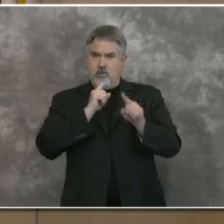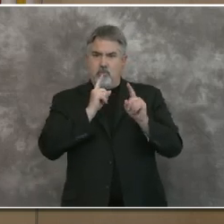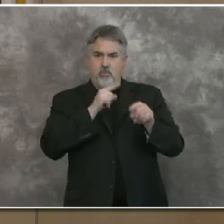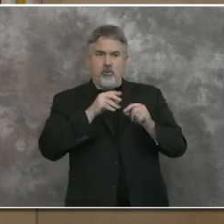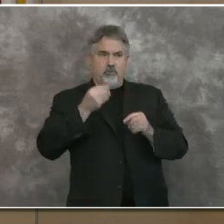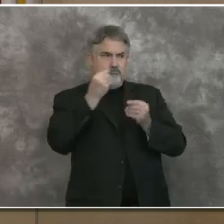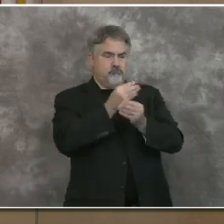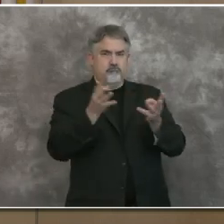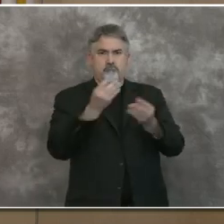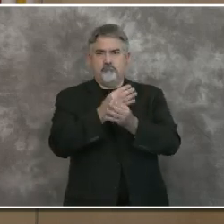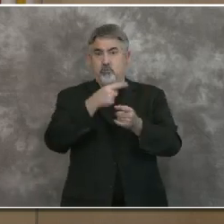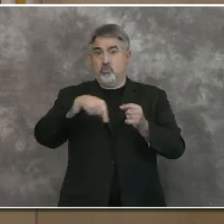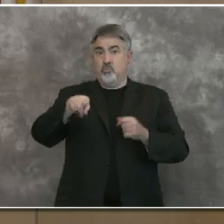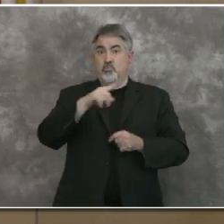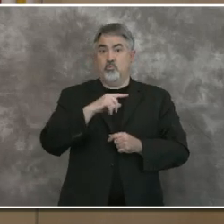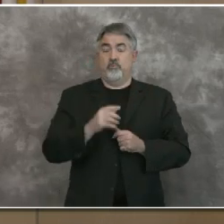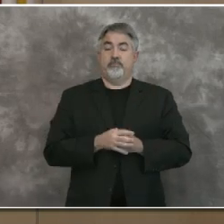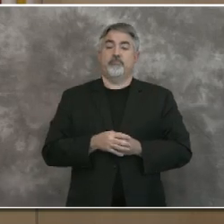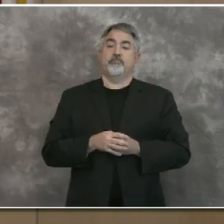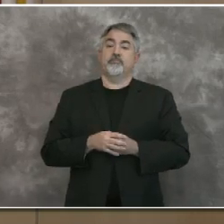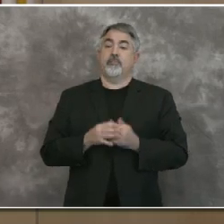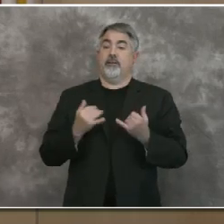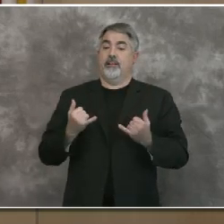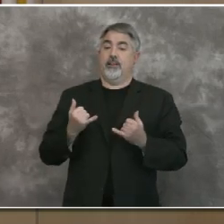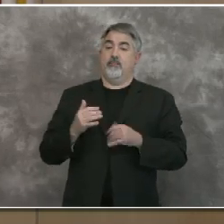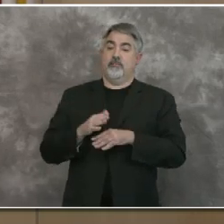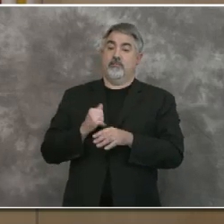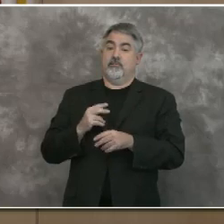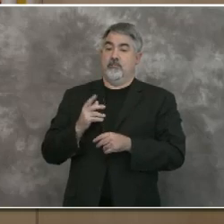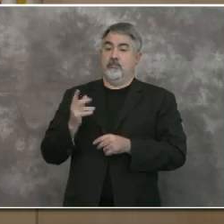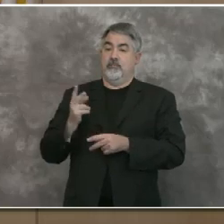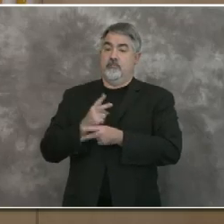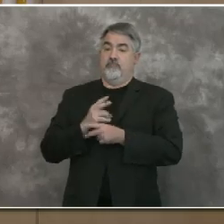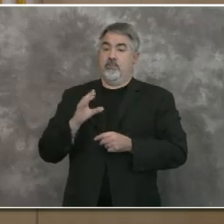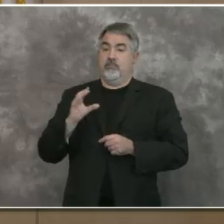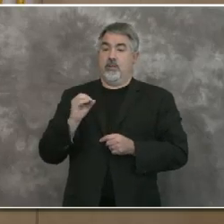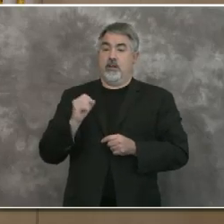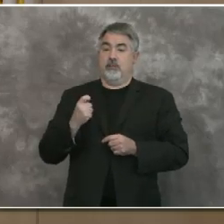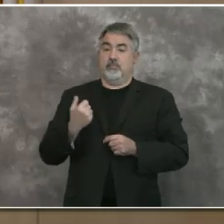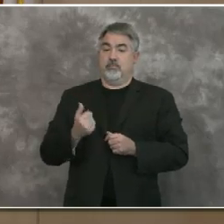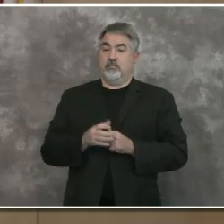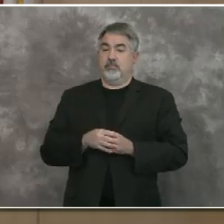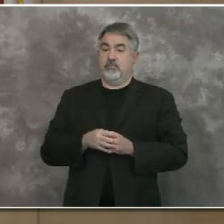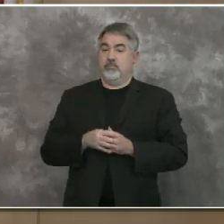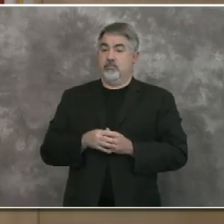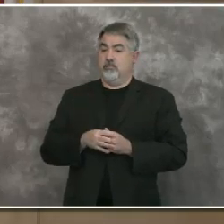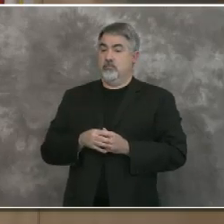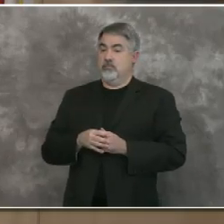accordingly. Now, please welcome back to the podium Supervisor and Chairman Greg Cox.